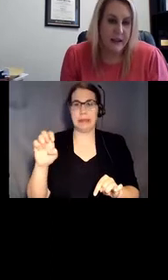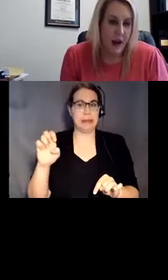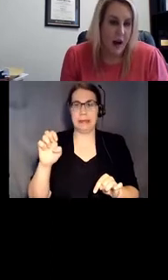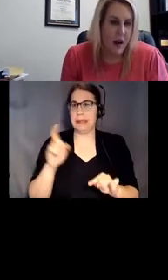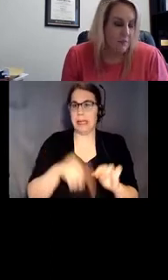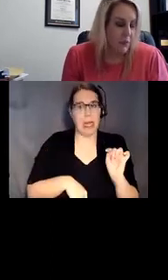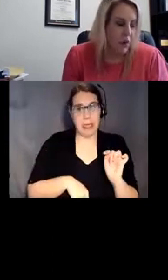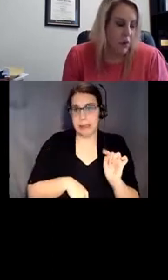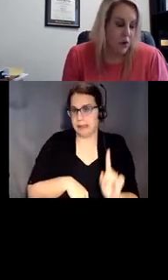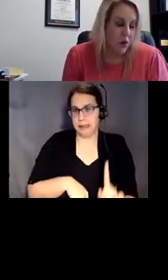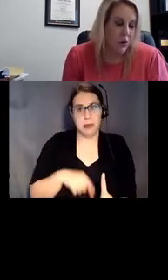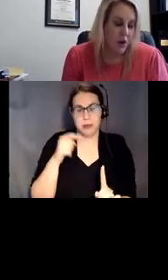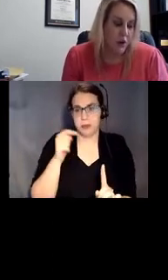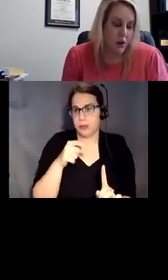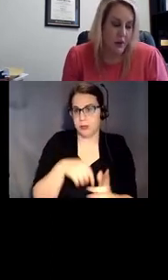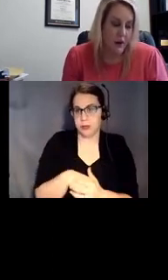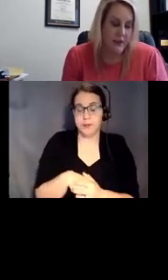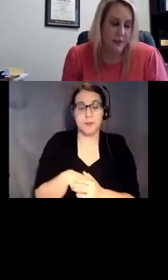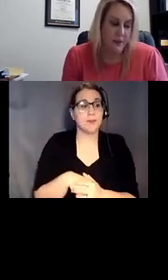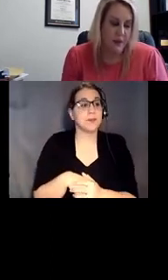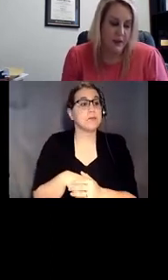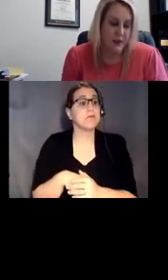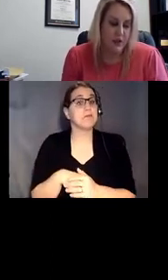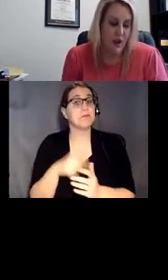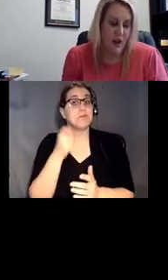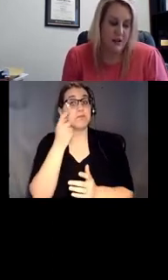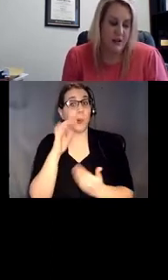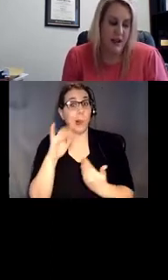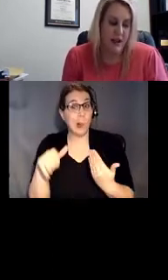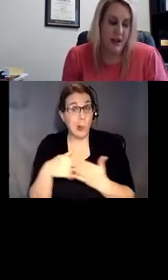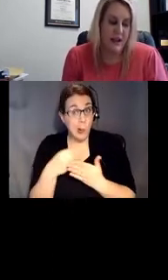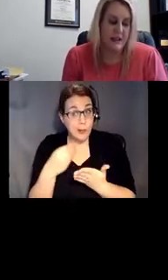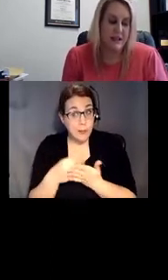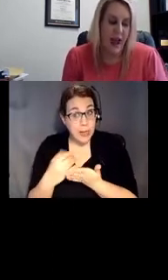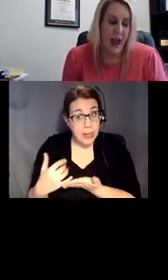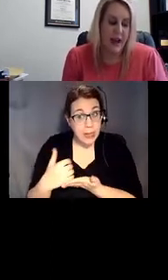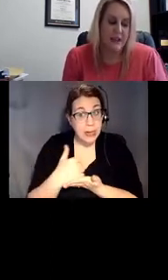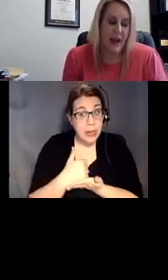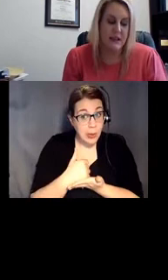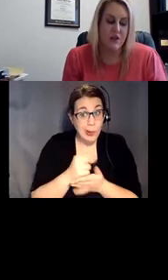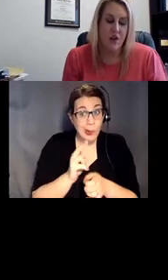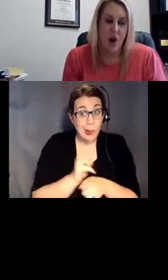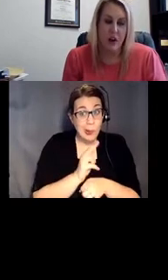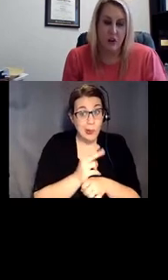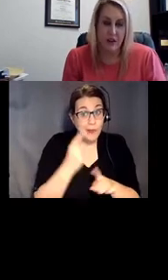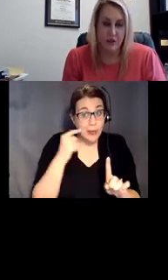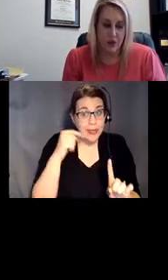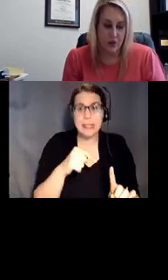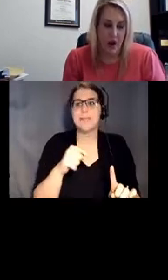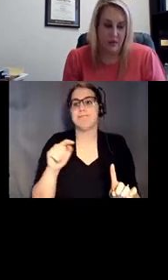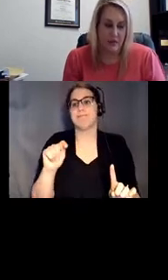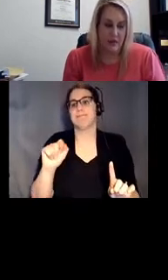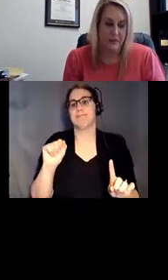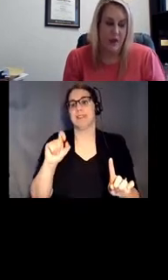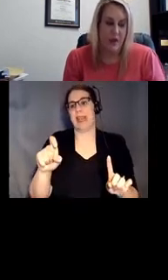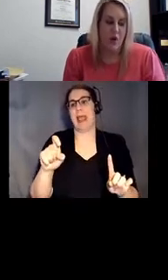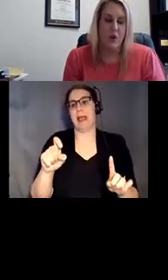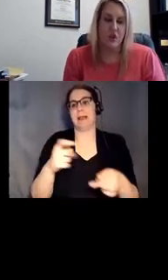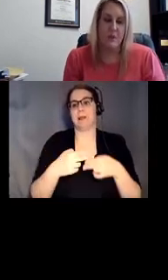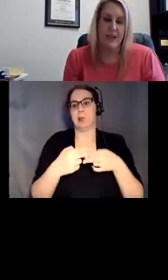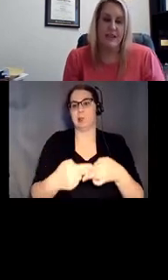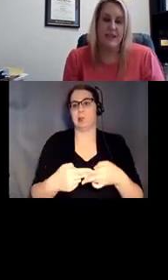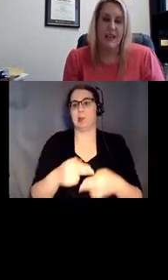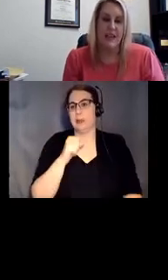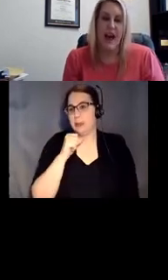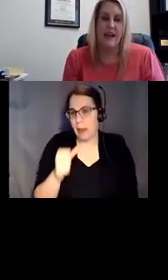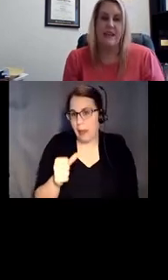All income earned on a third-party supplemental needs trust is taxed as a non-grantor trust,